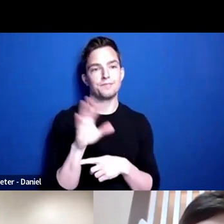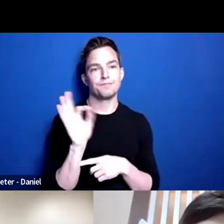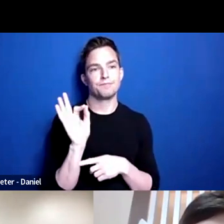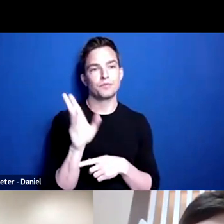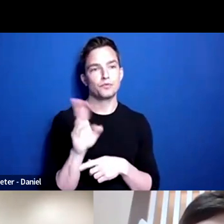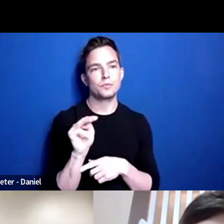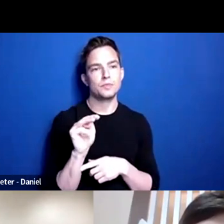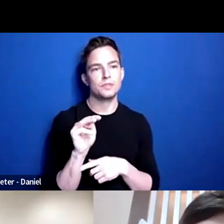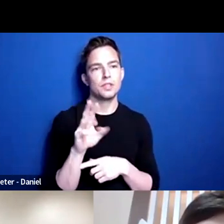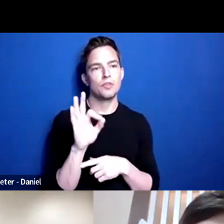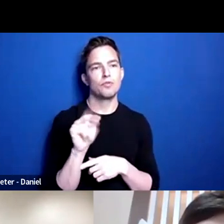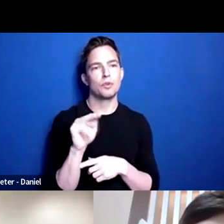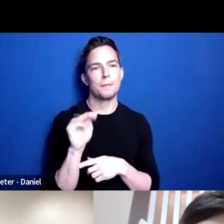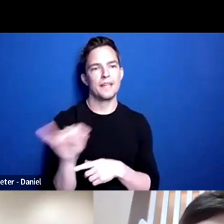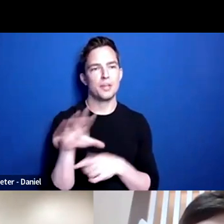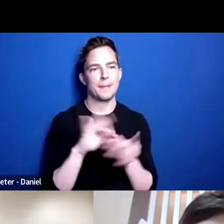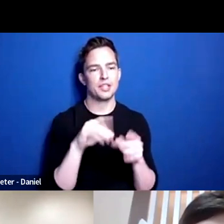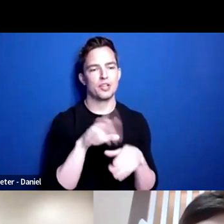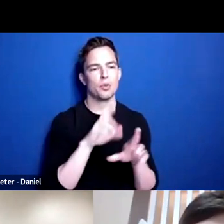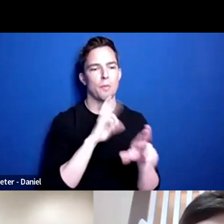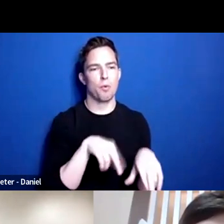report, but like the